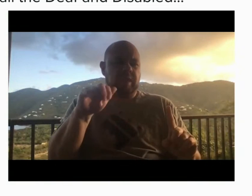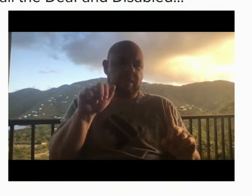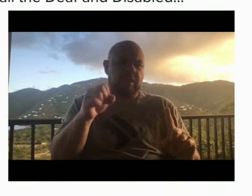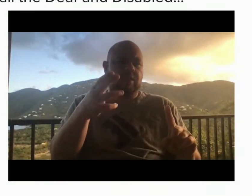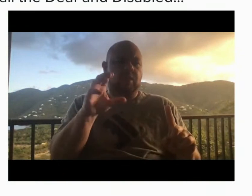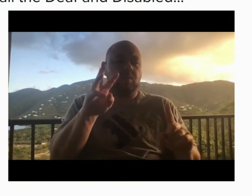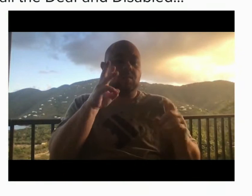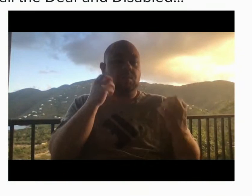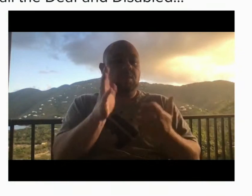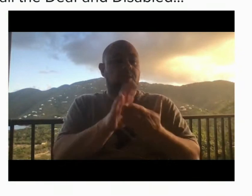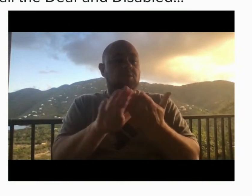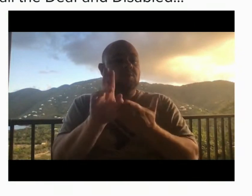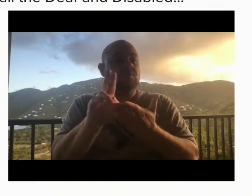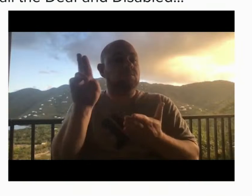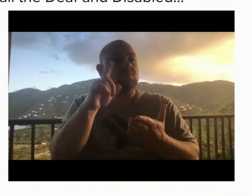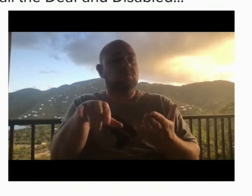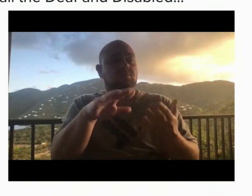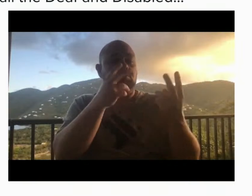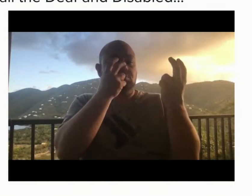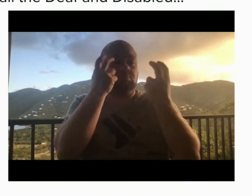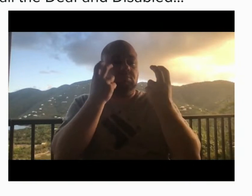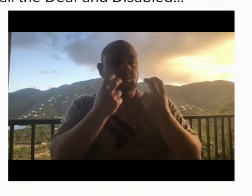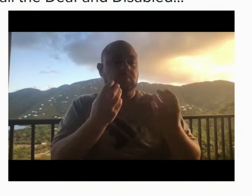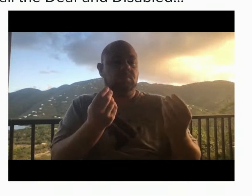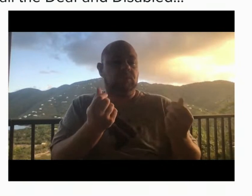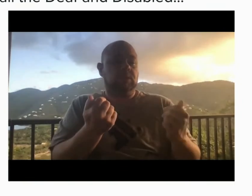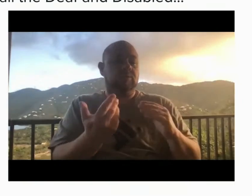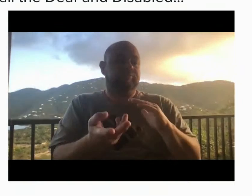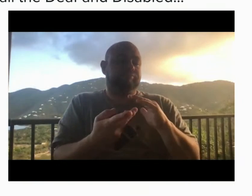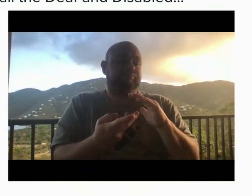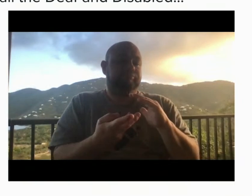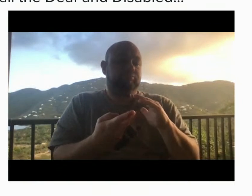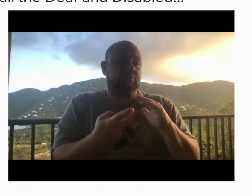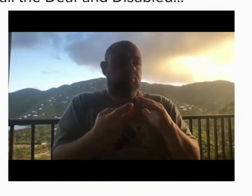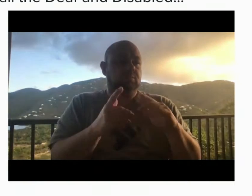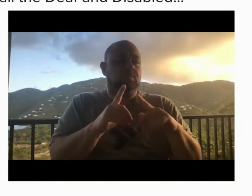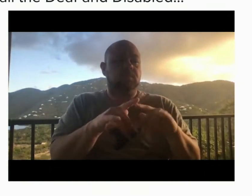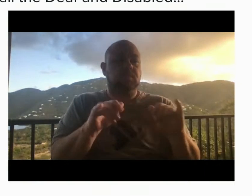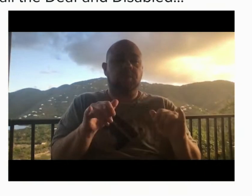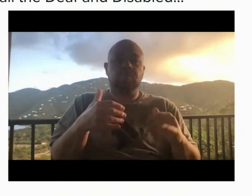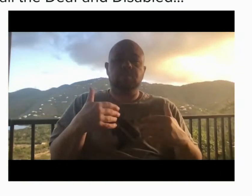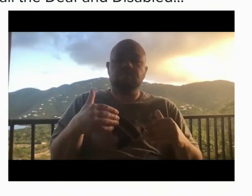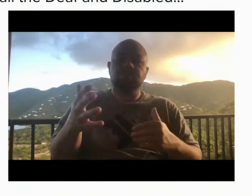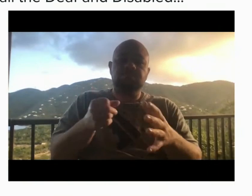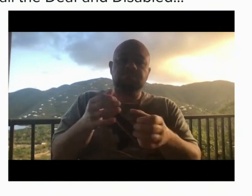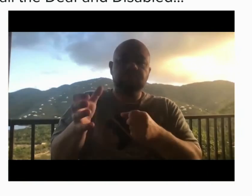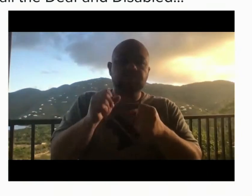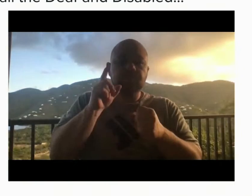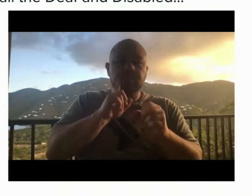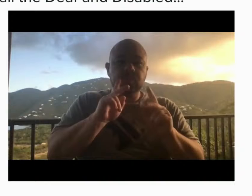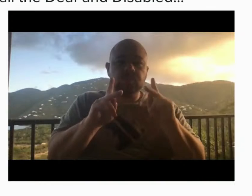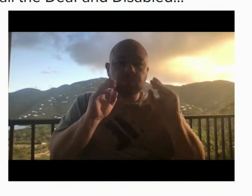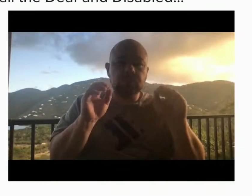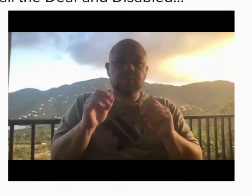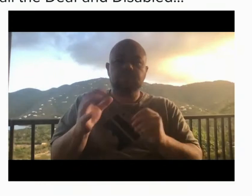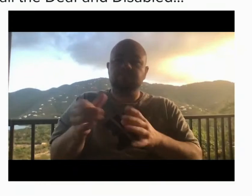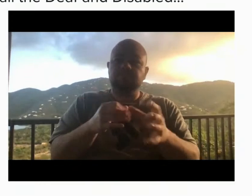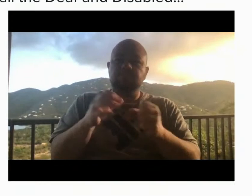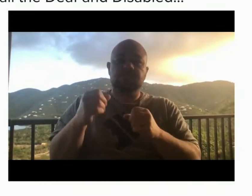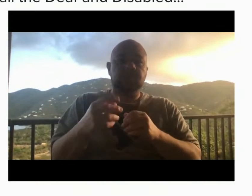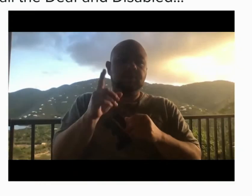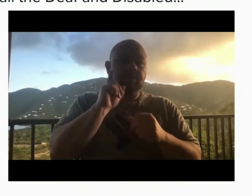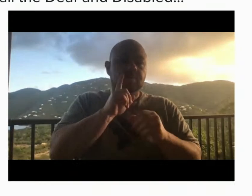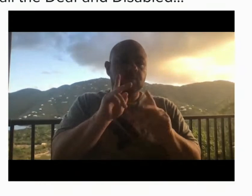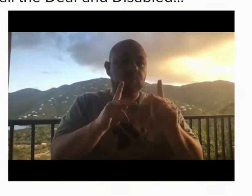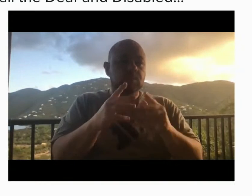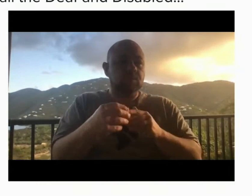popularity in sign language. Many universities see ASL as a cash cow, but do not hire deaf individuals to